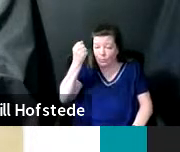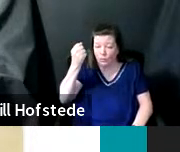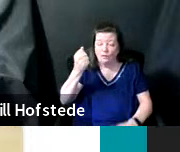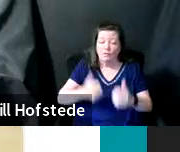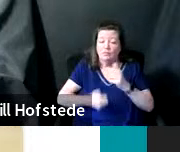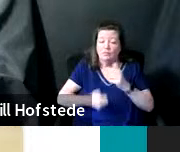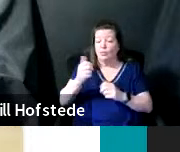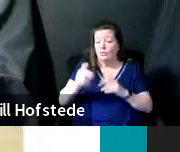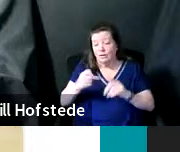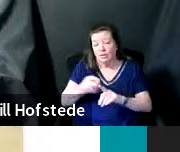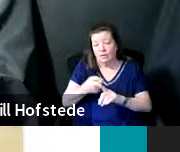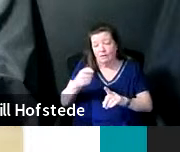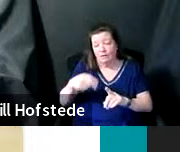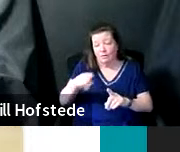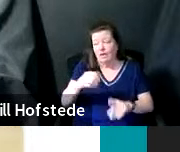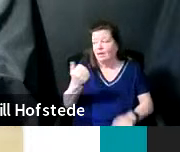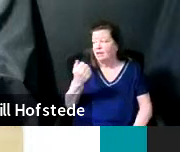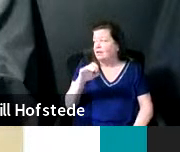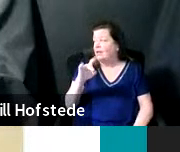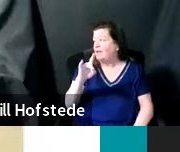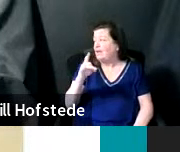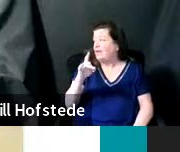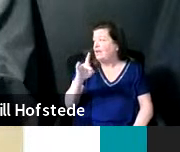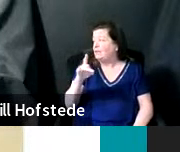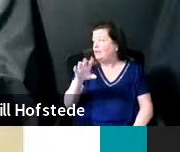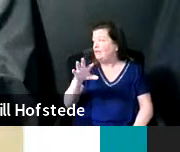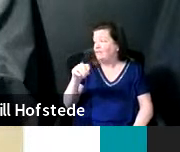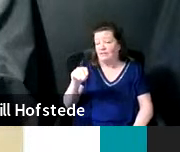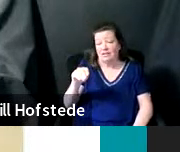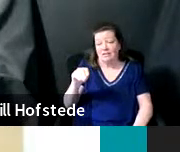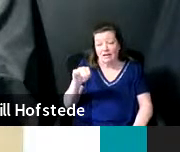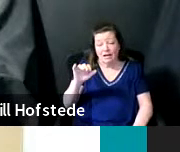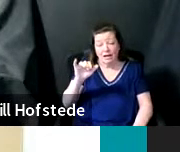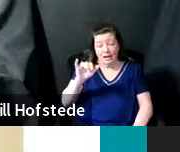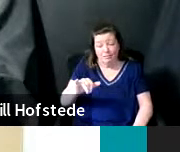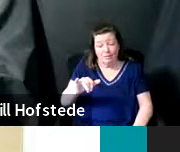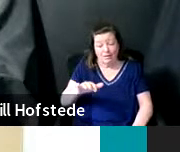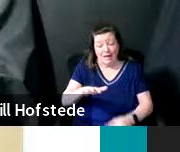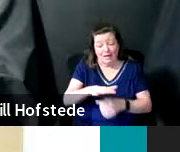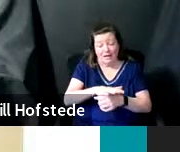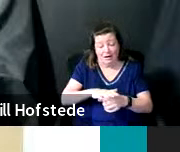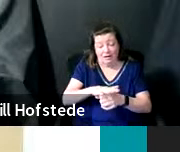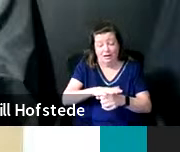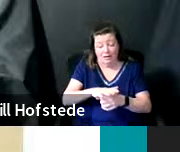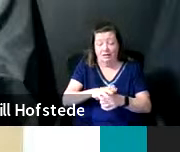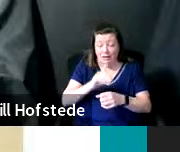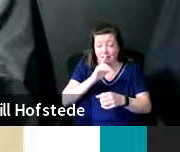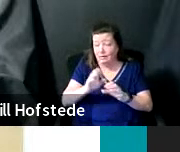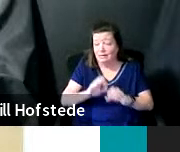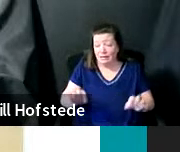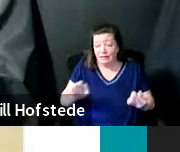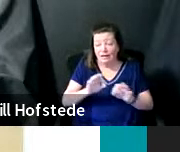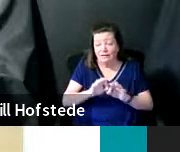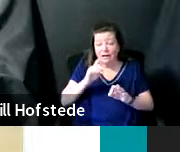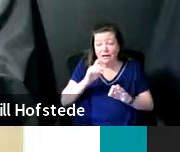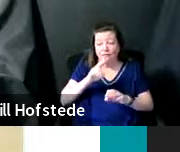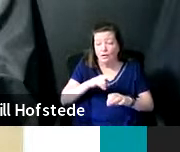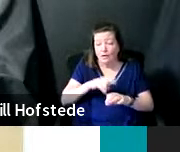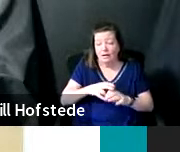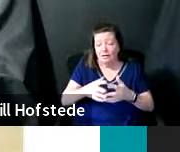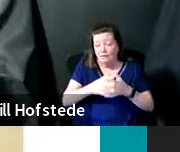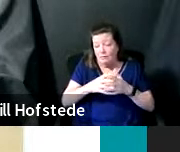reservation in the 1850s. But this area along the Columbia River remains significant to the indigenous communities today.